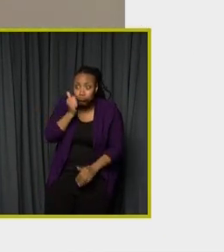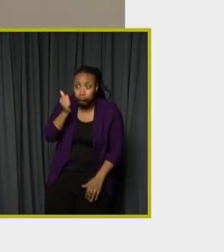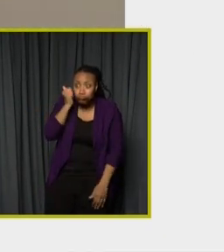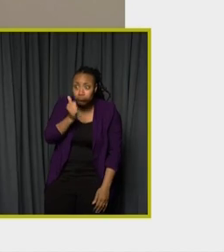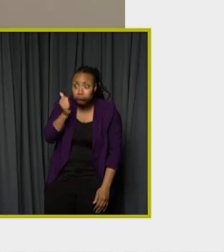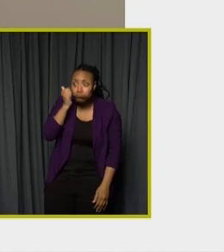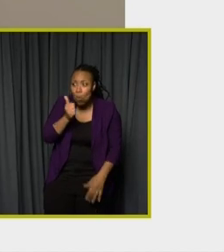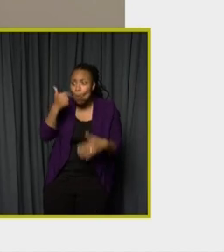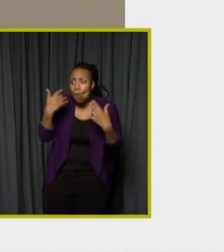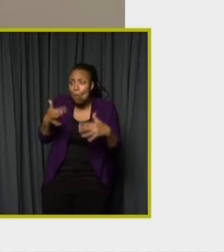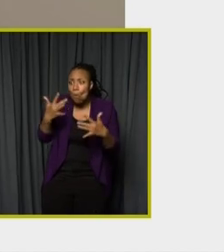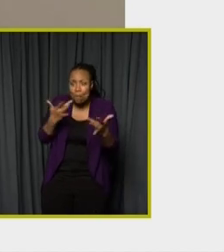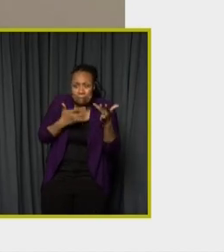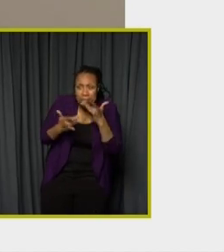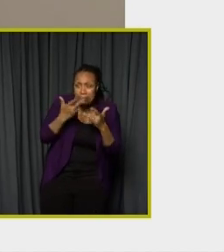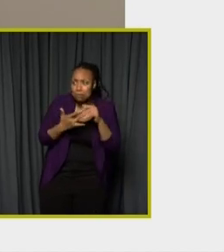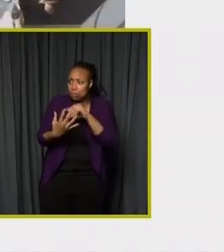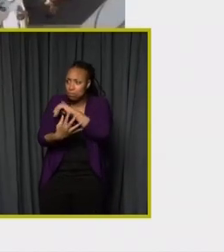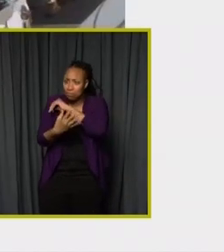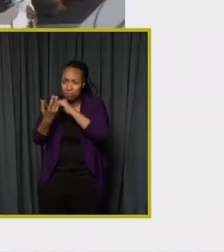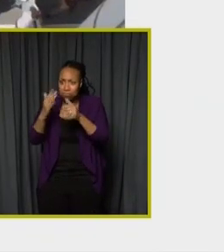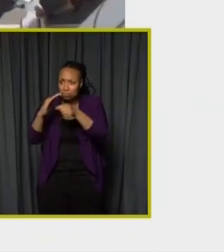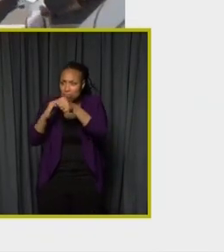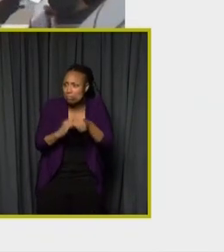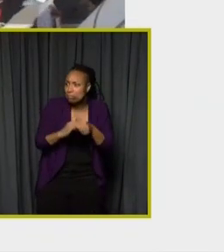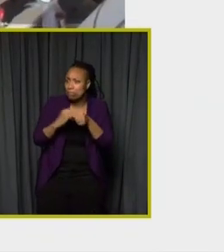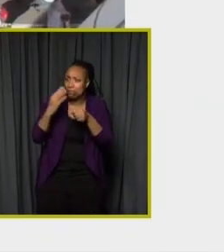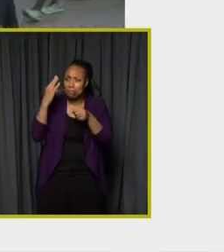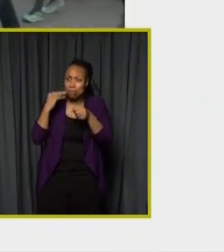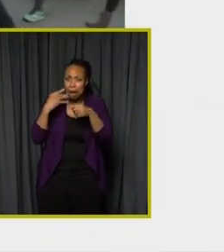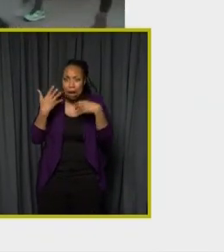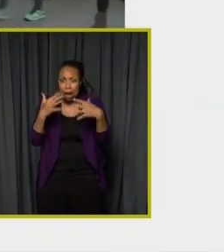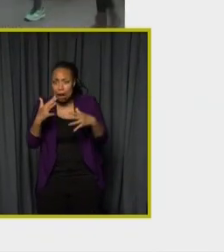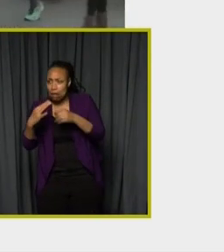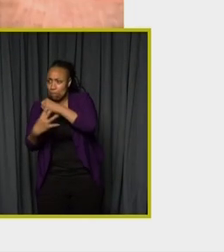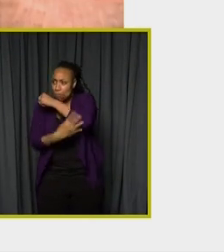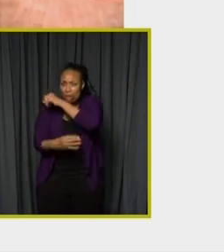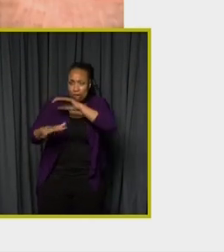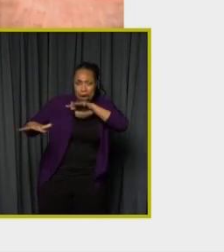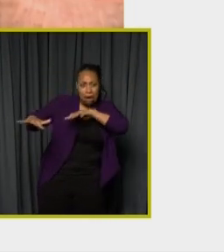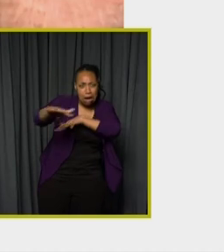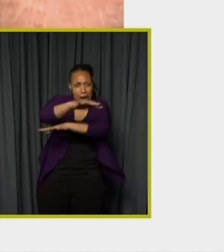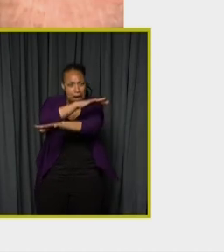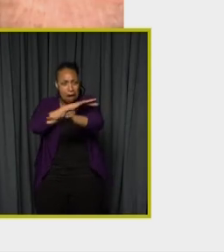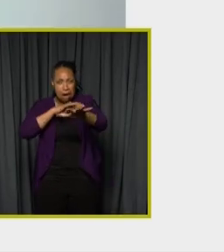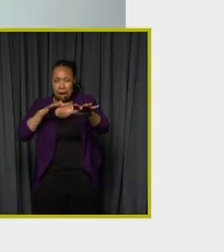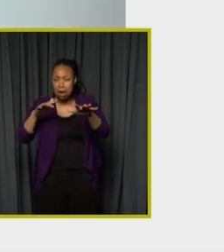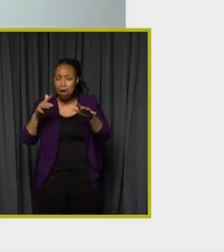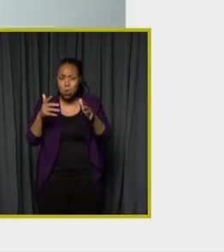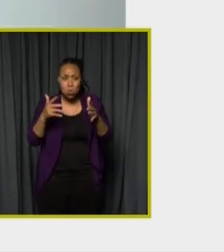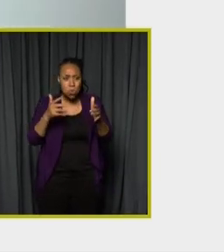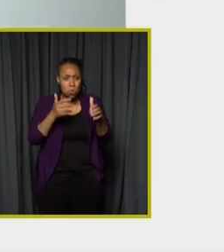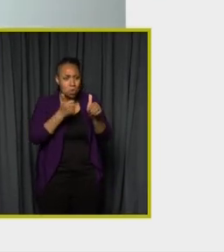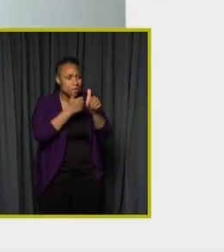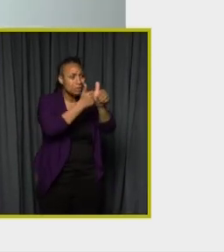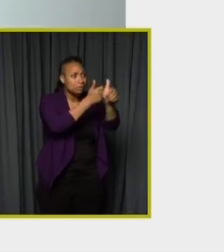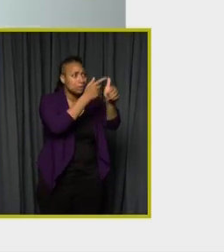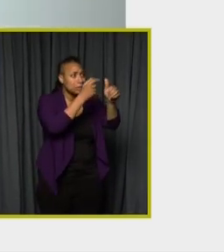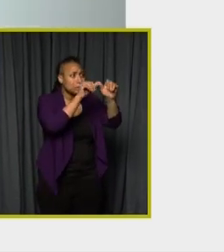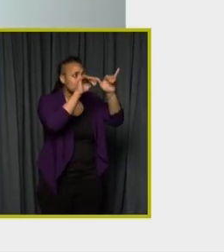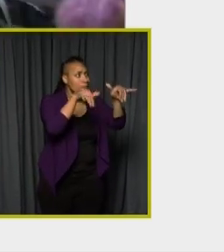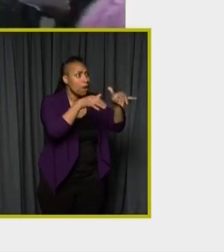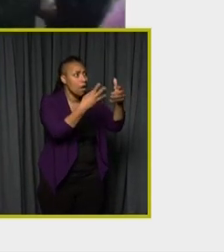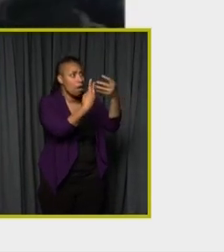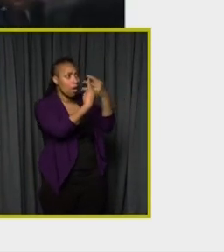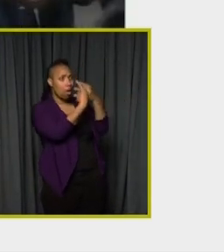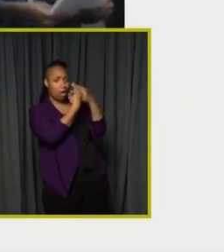before the virus, we pray that we would not be comforted by the false worship of broken systems, but instead we would